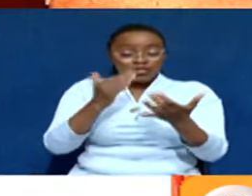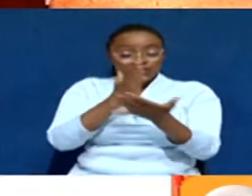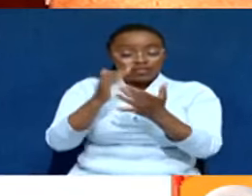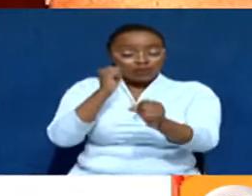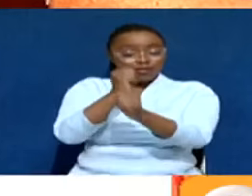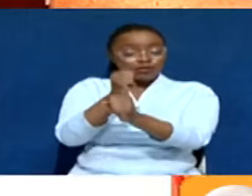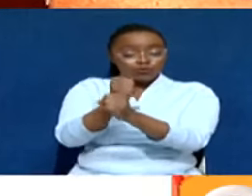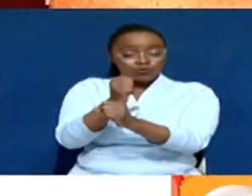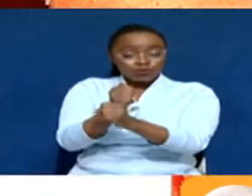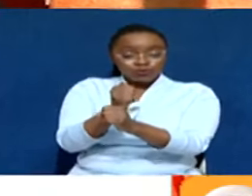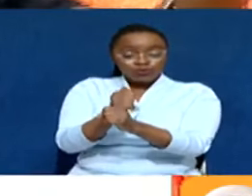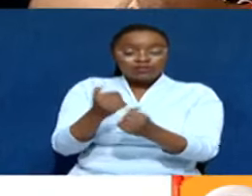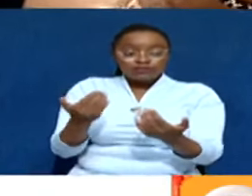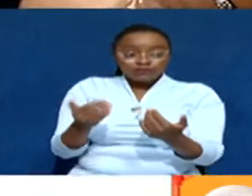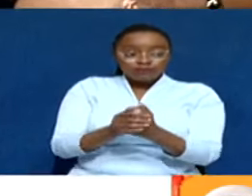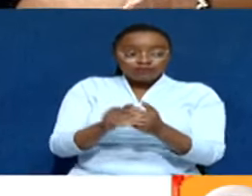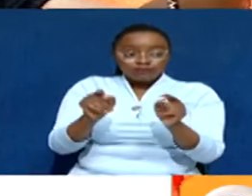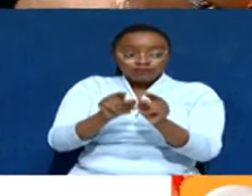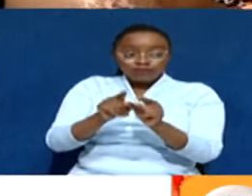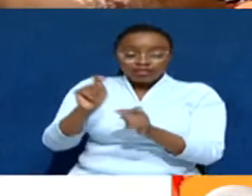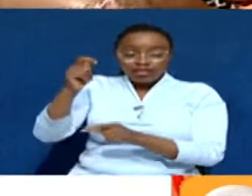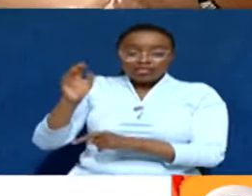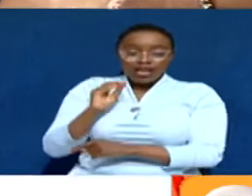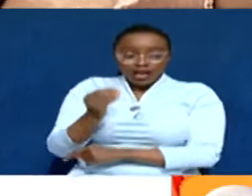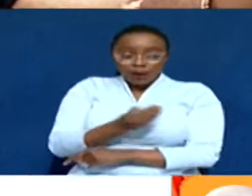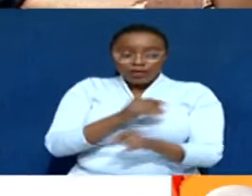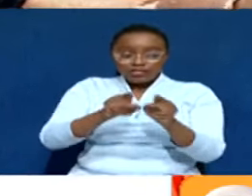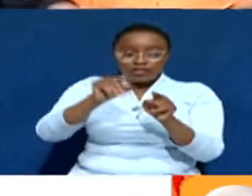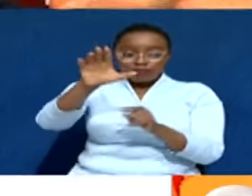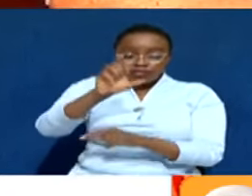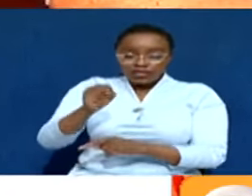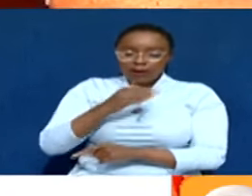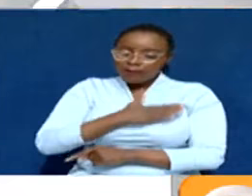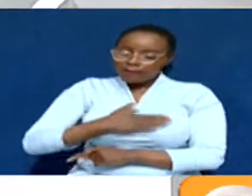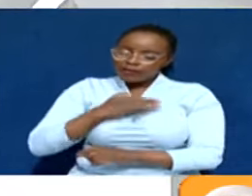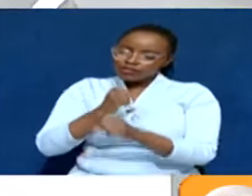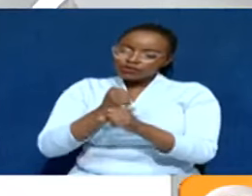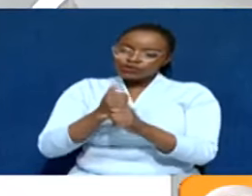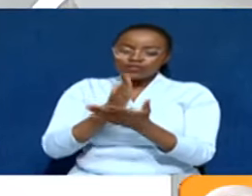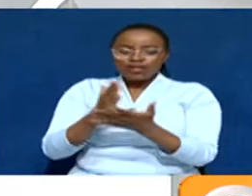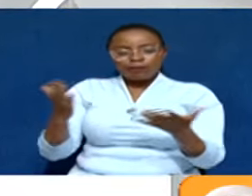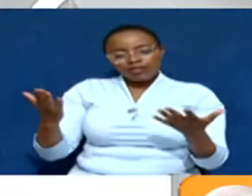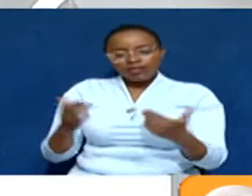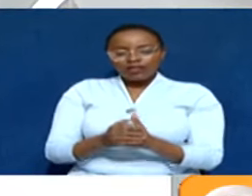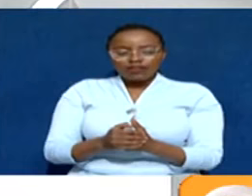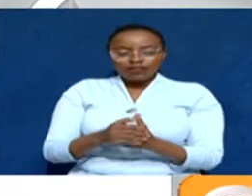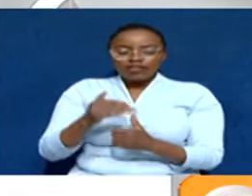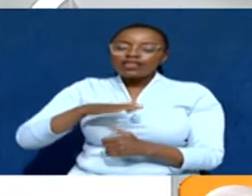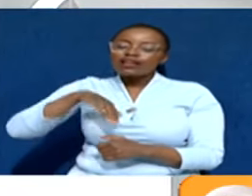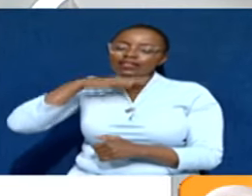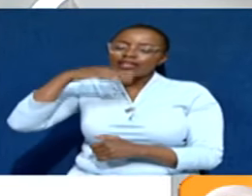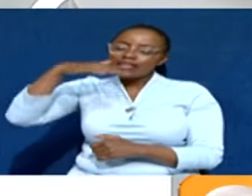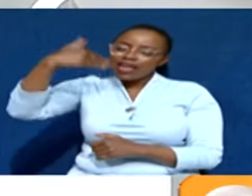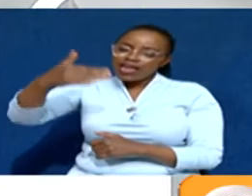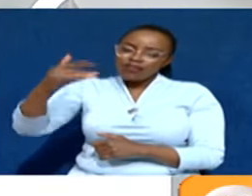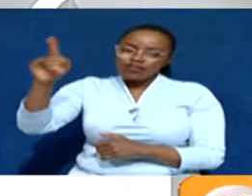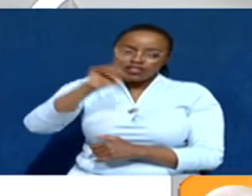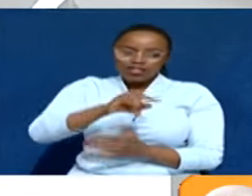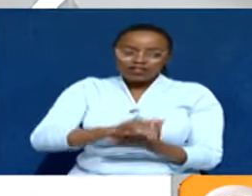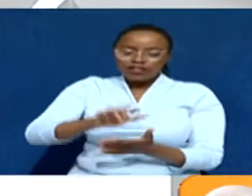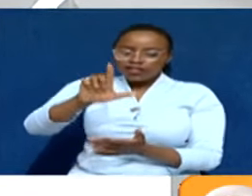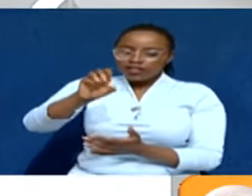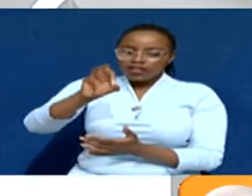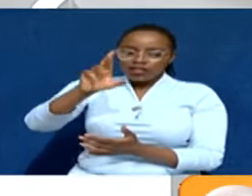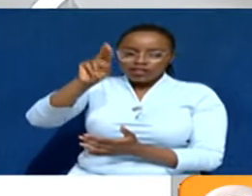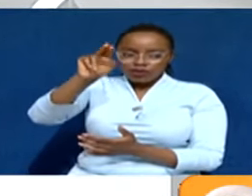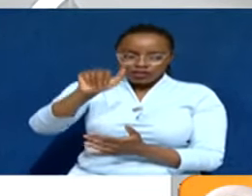do. And hii Kenya yetu ndio, it's yes, please do something. They are dying day by day. Lona, ongelesha